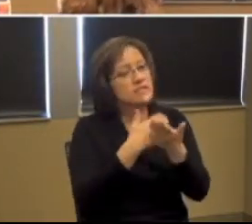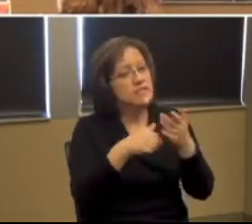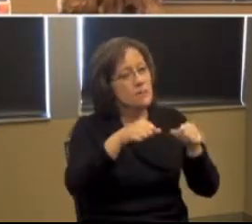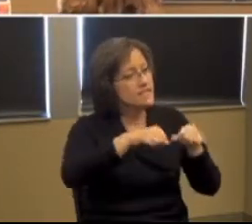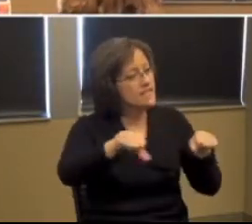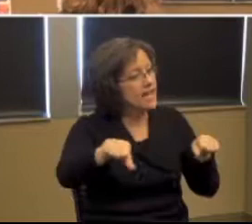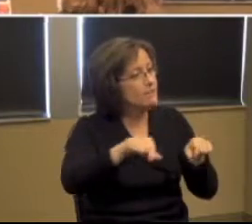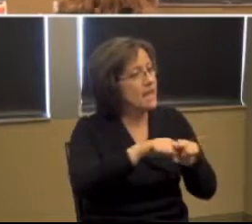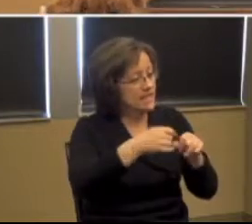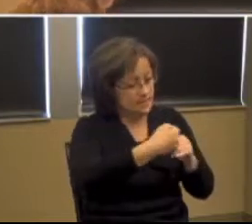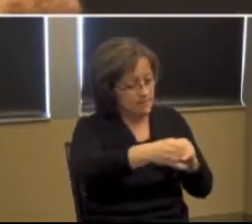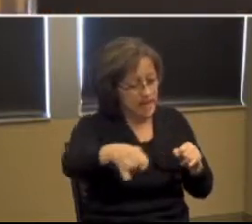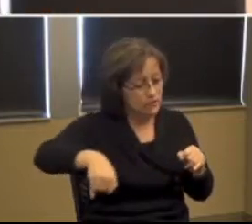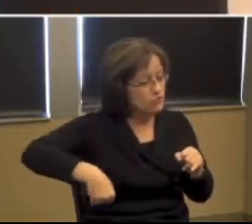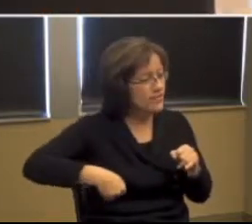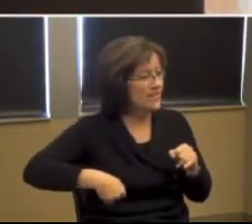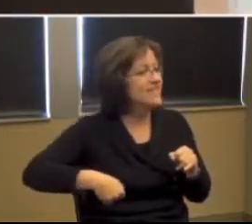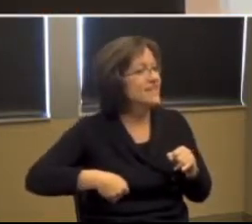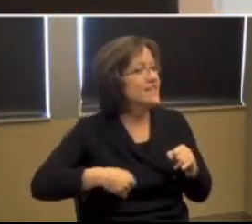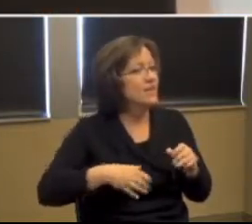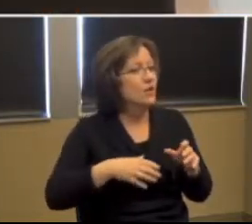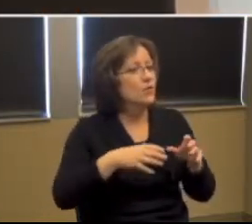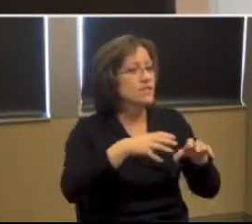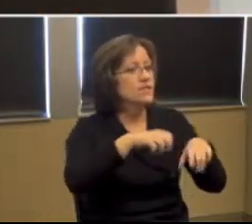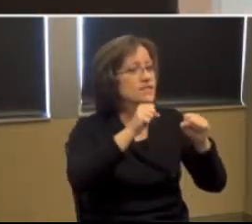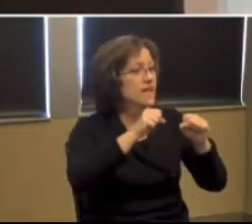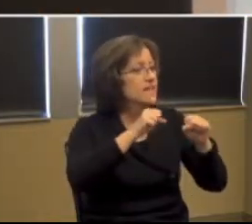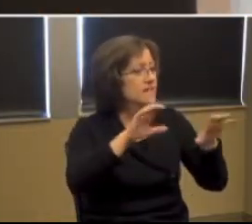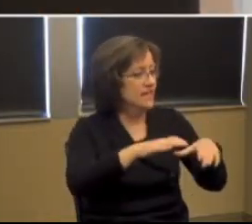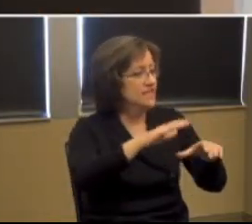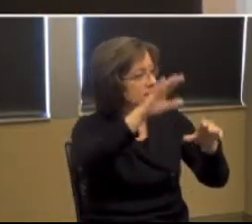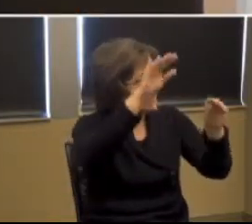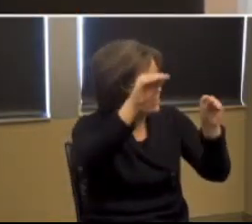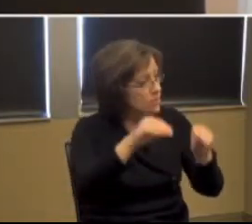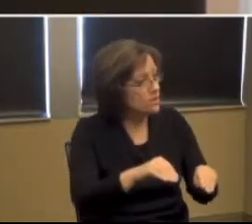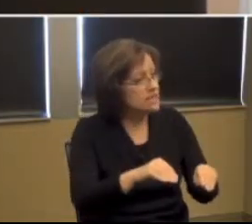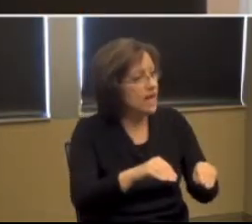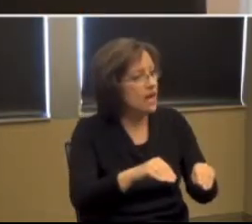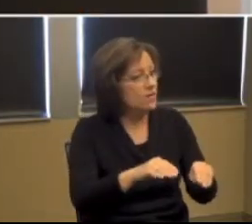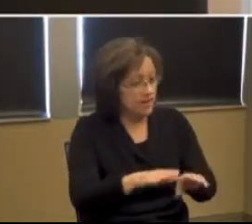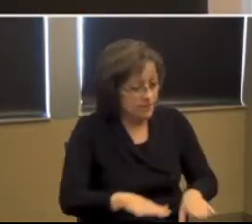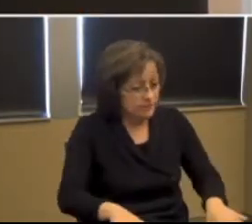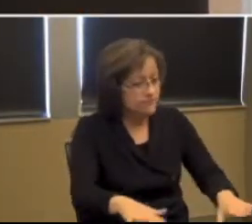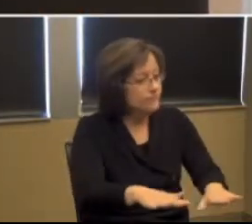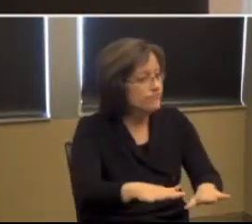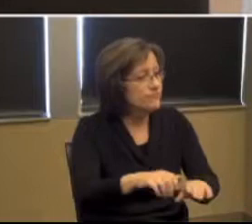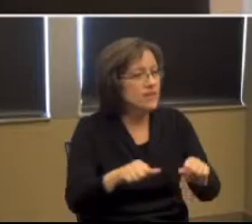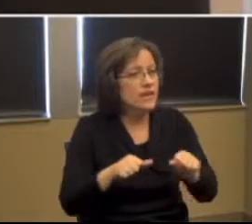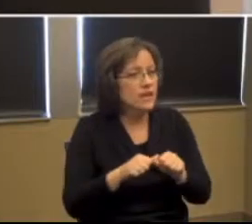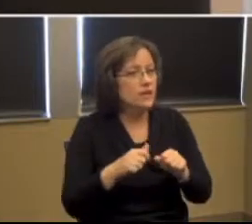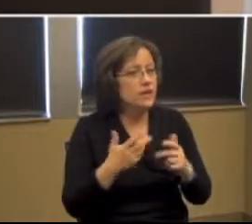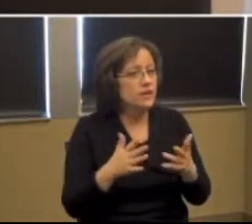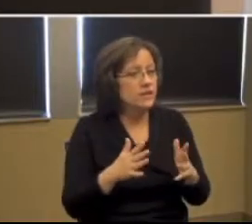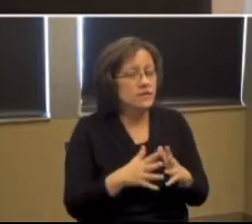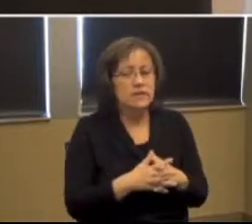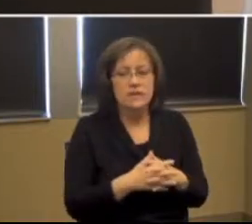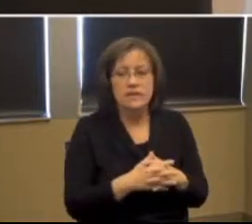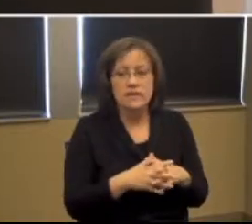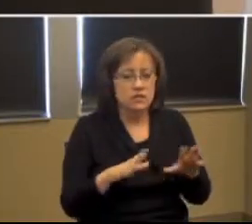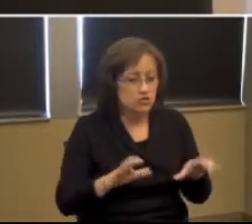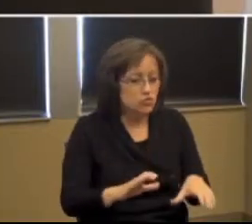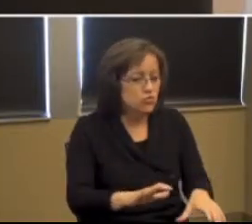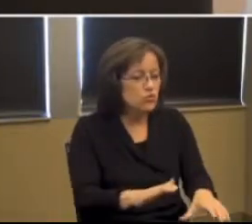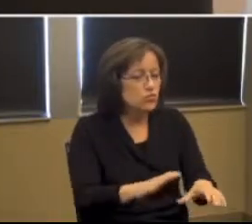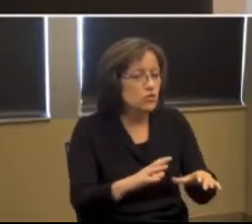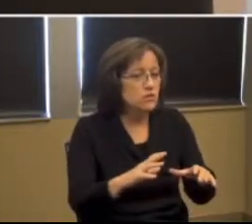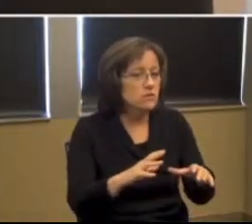as a boundary, so they would take their activity, pull it down on top of that area that had already been pulled out, do